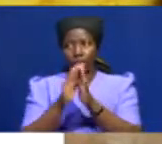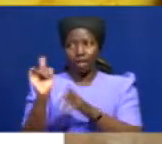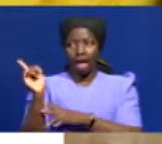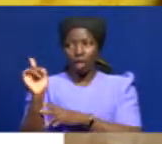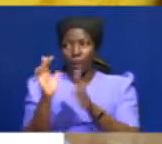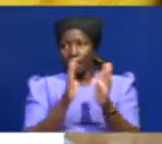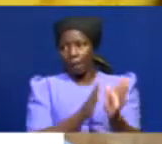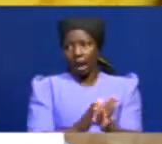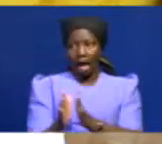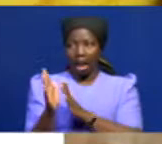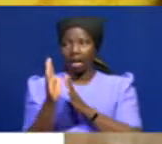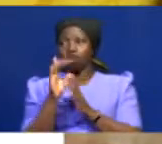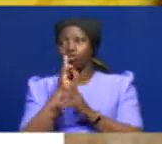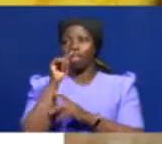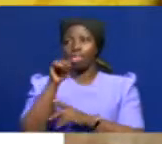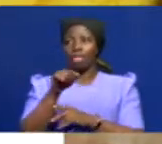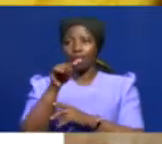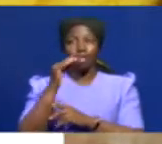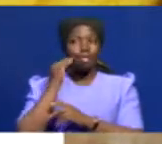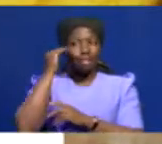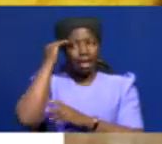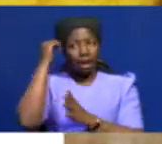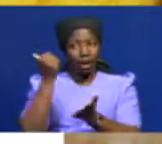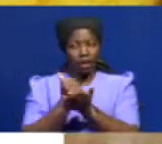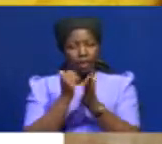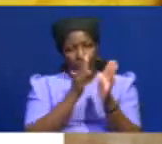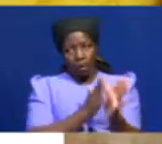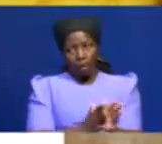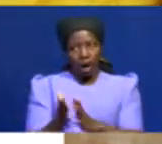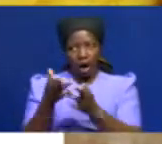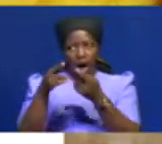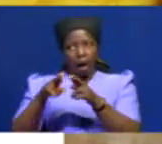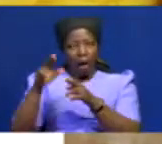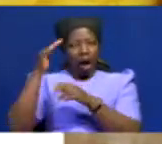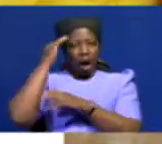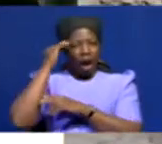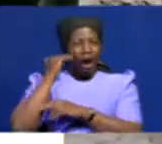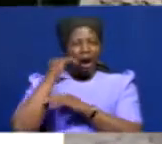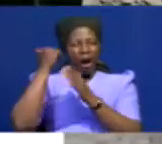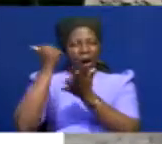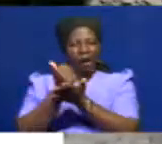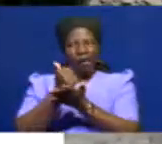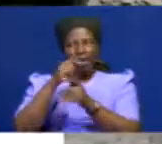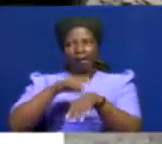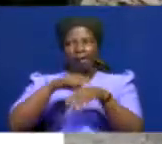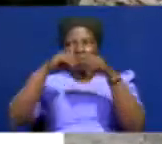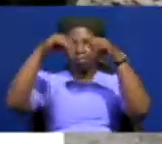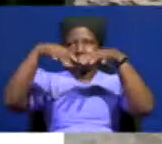So hiyo plan ya headquarters inapangwa huko headquarters, alafu ikiteremka inateremka mzuri.